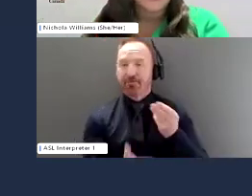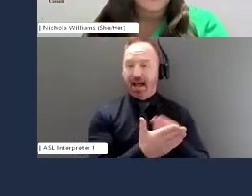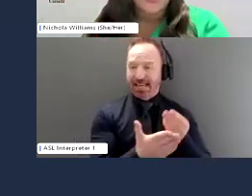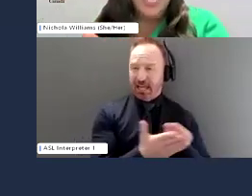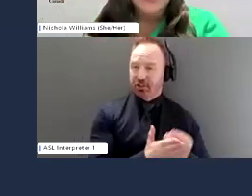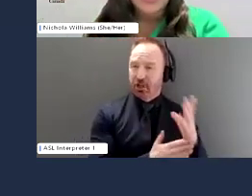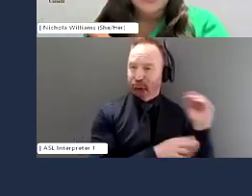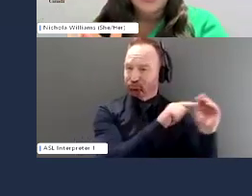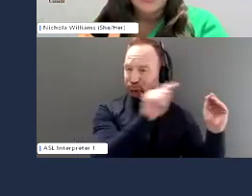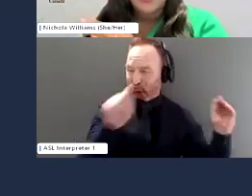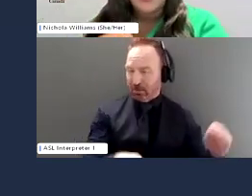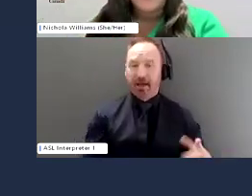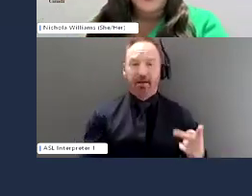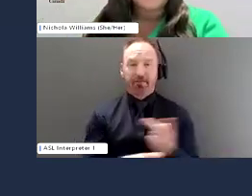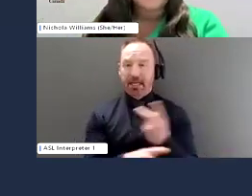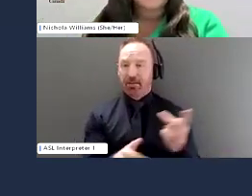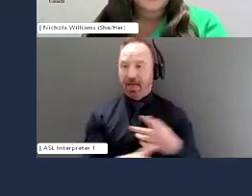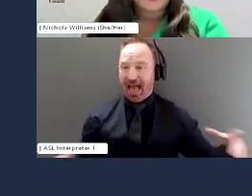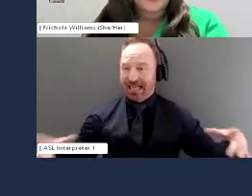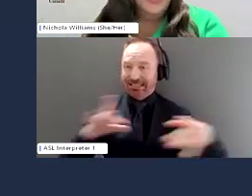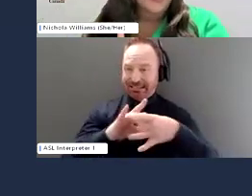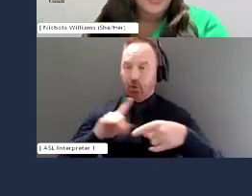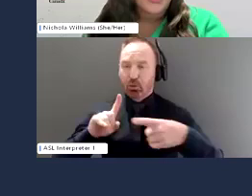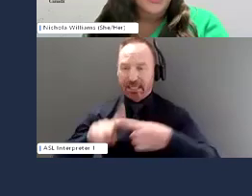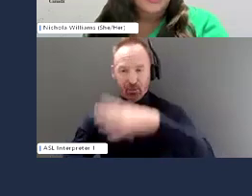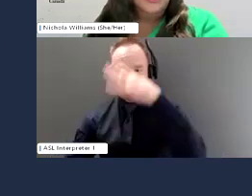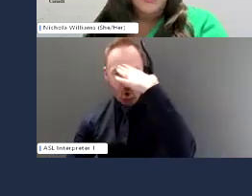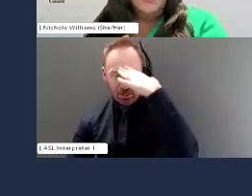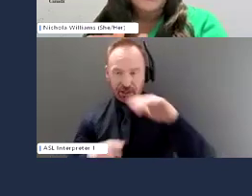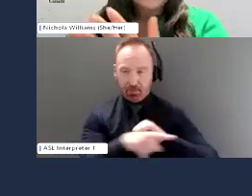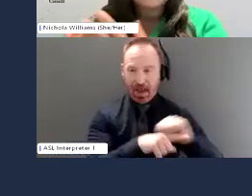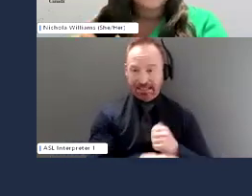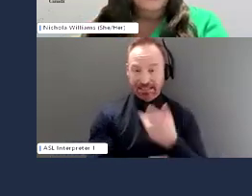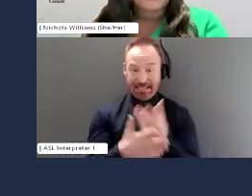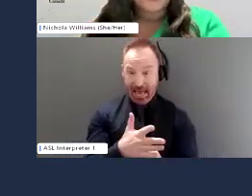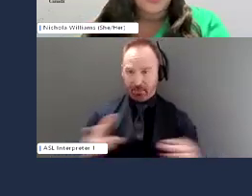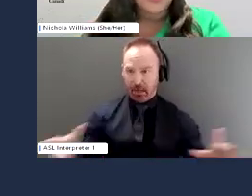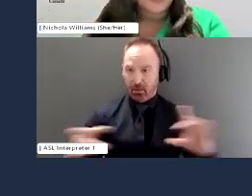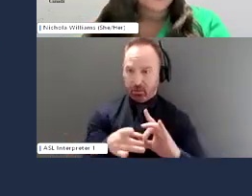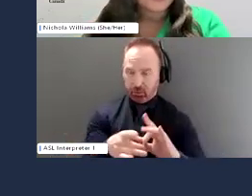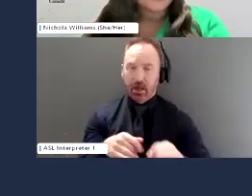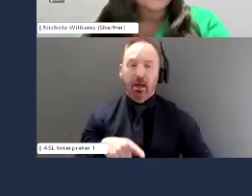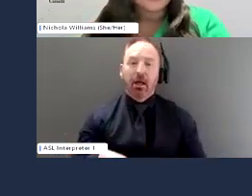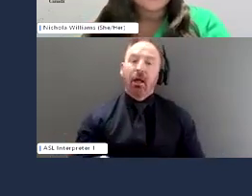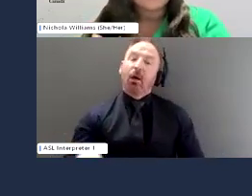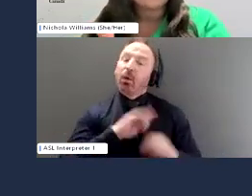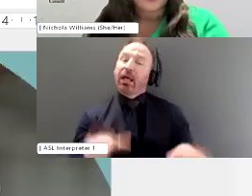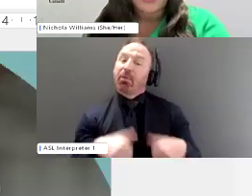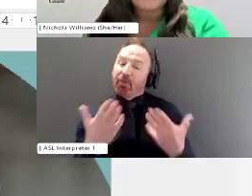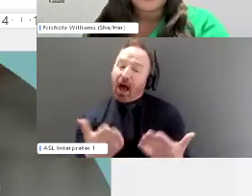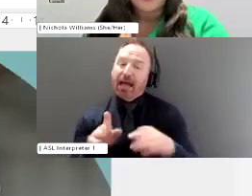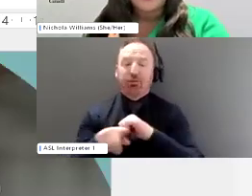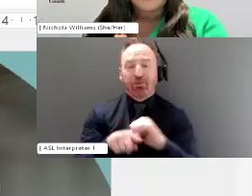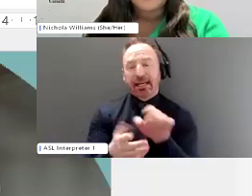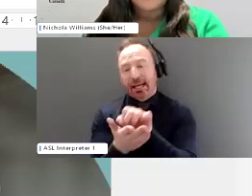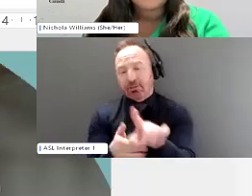in knowledge and practice. We also do training and education, where we deliver trauma-informed, culturally sensitive